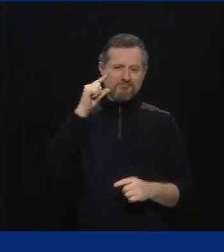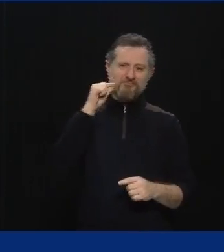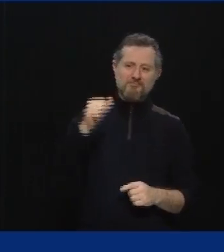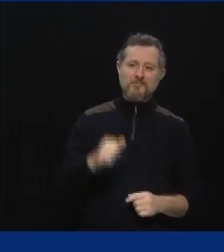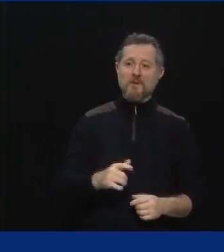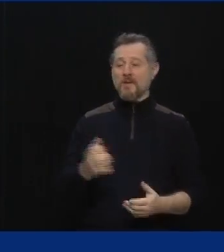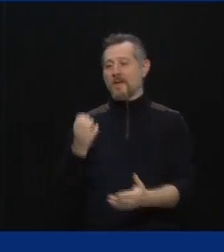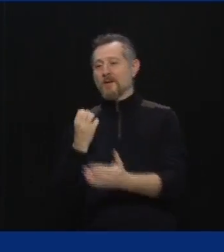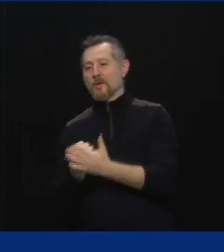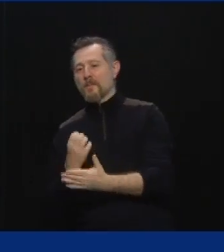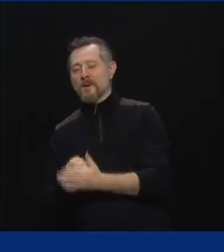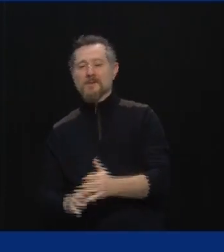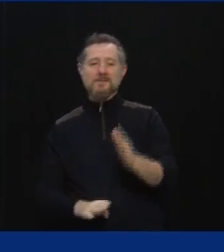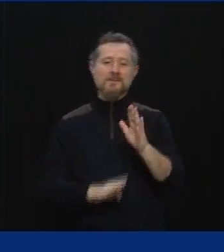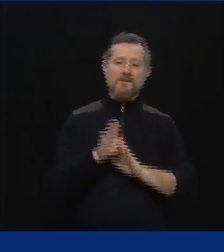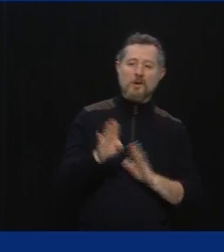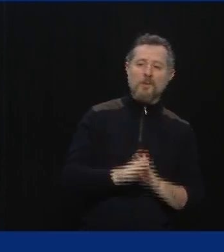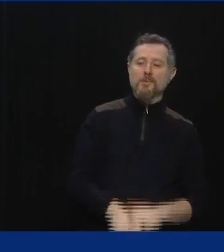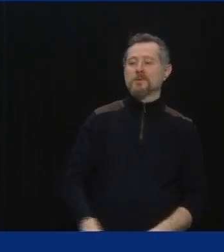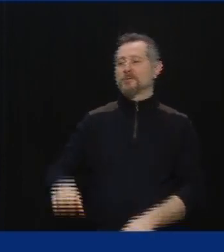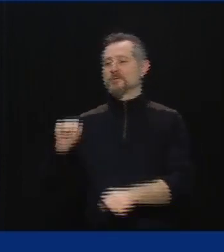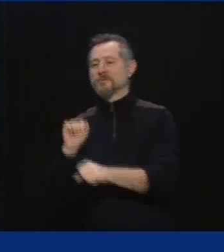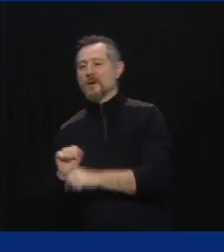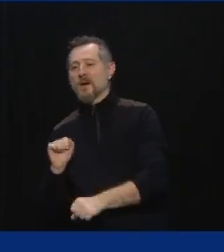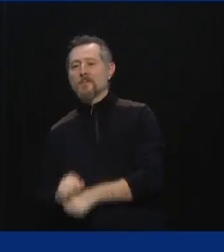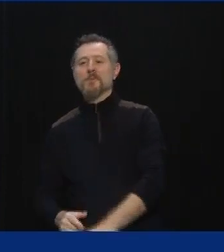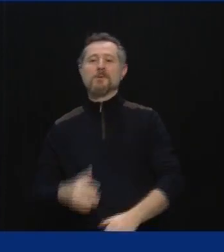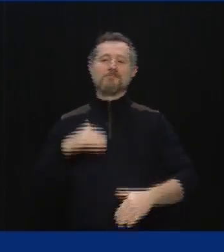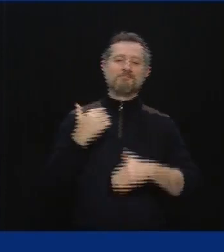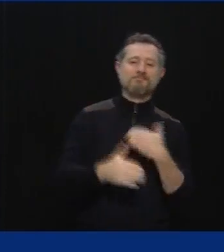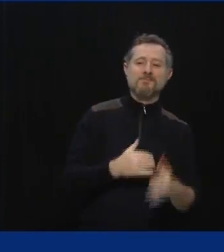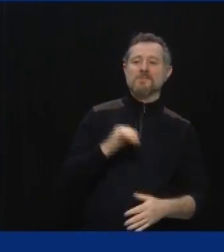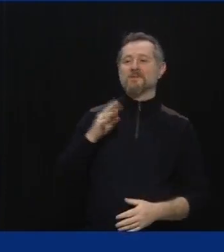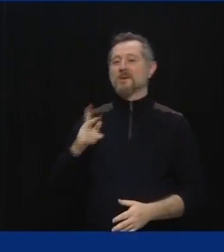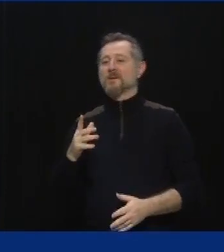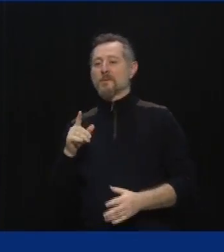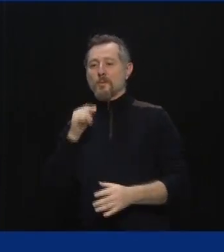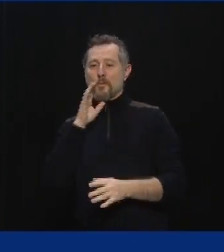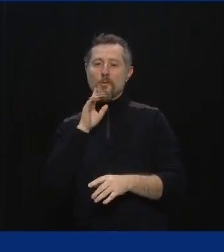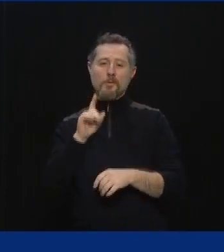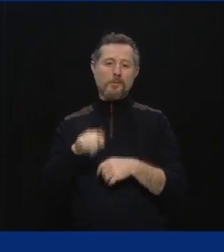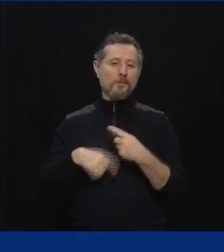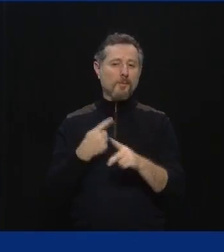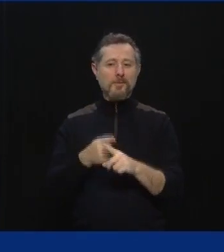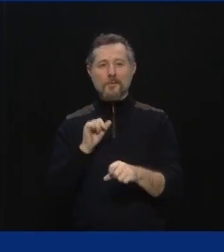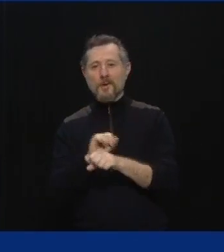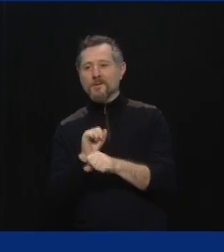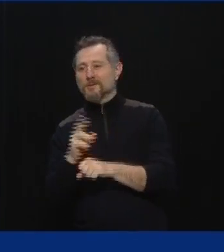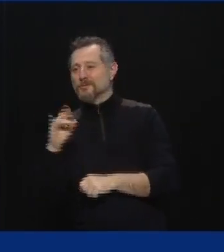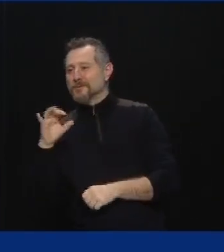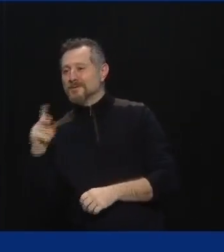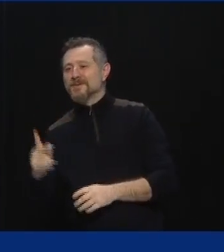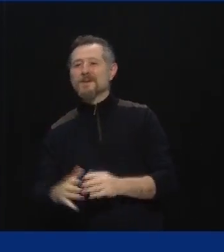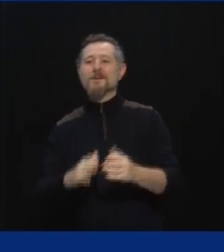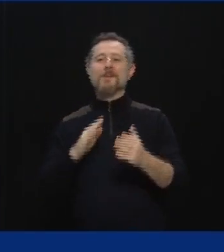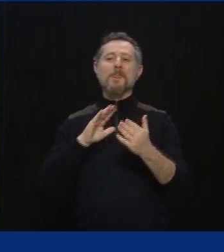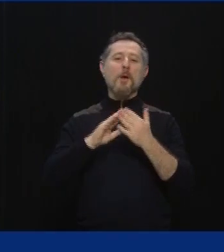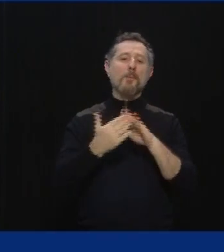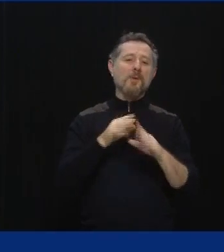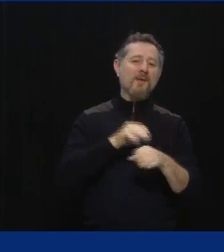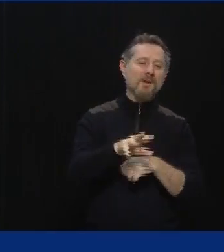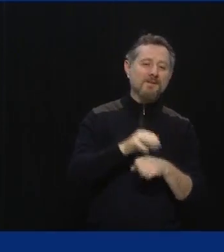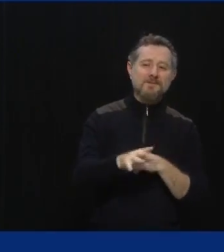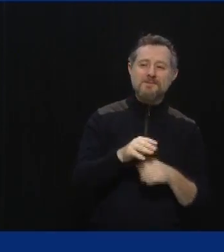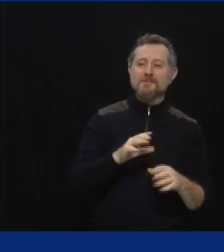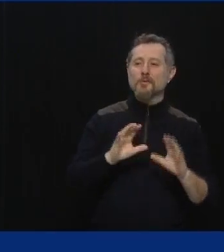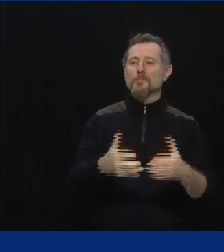economic development and creating jobs and moving on and JFK, and we talk about working with Rick, and we talk about the community advisory group, but one of the